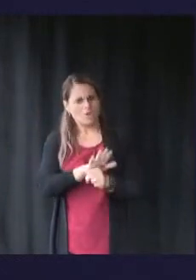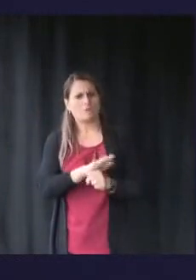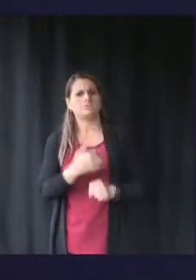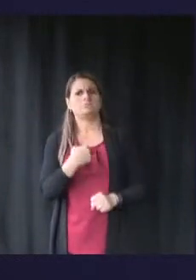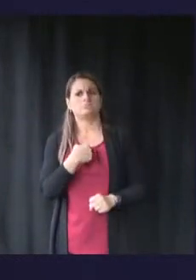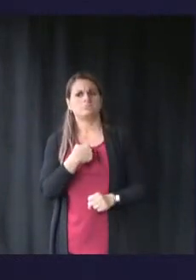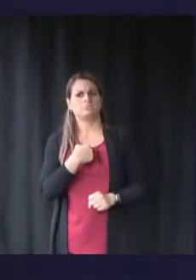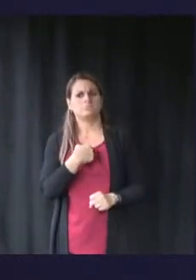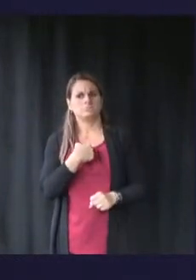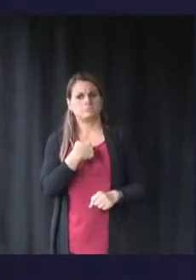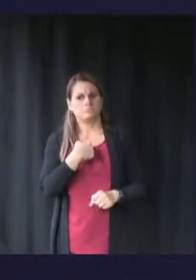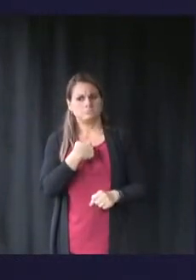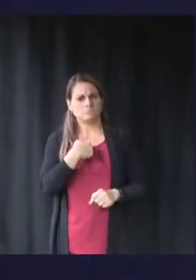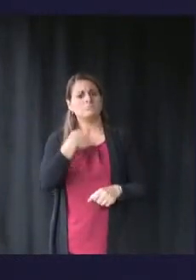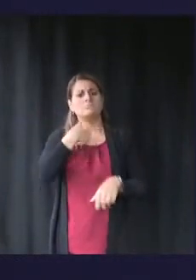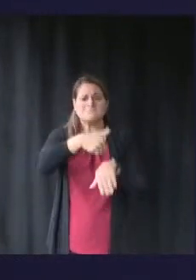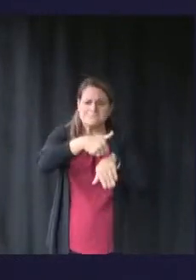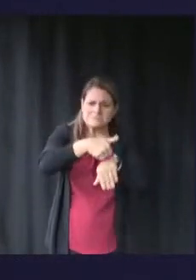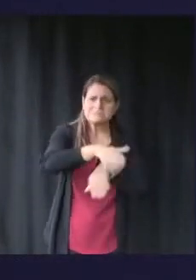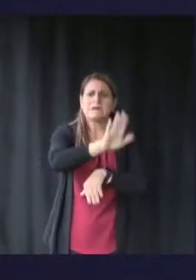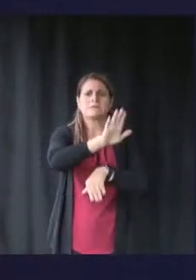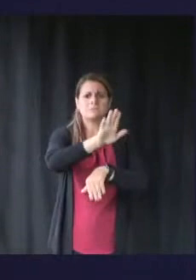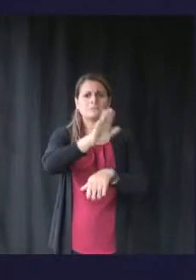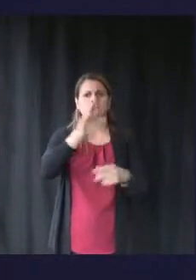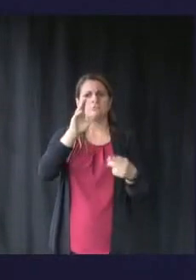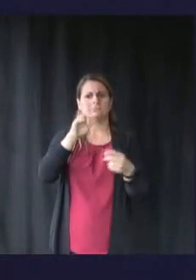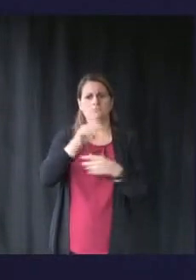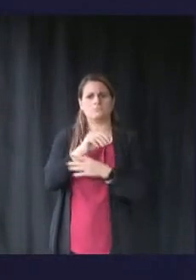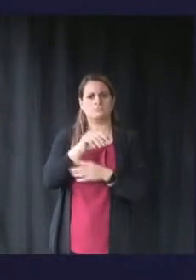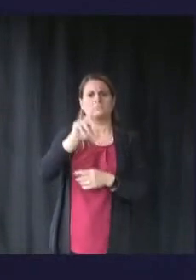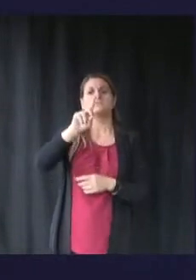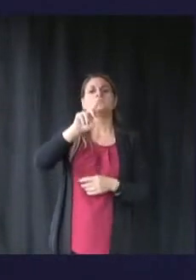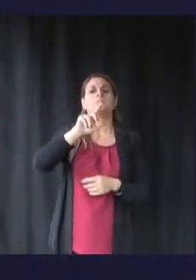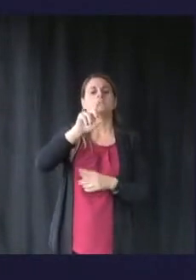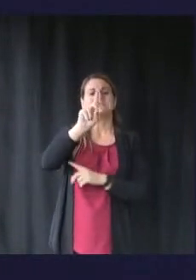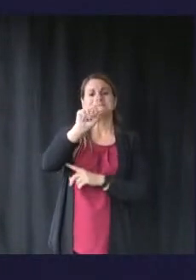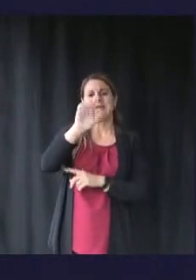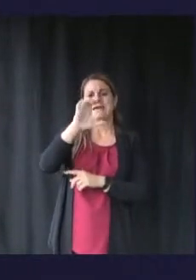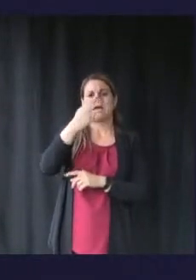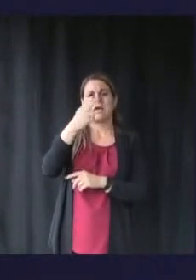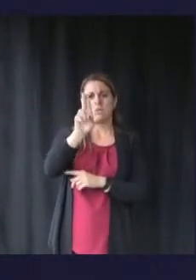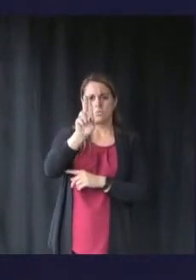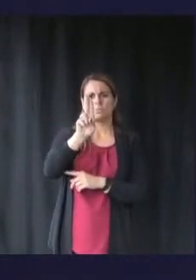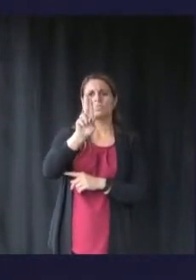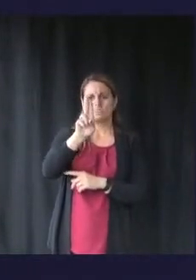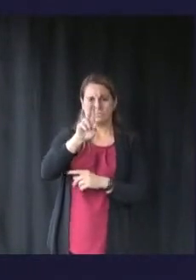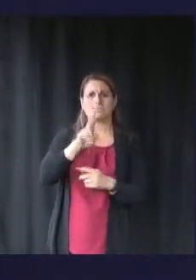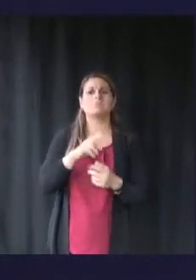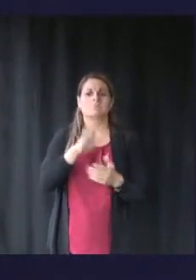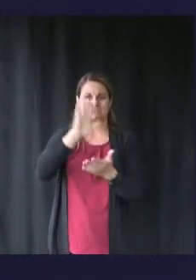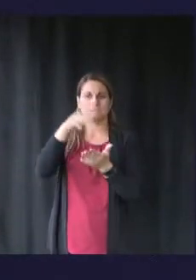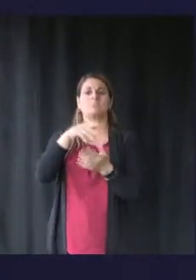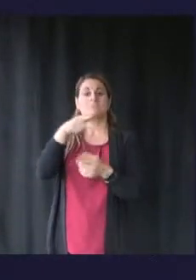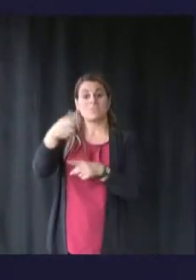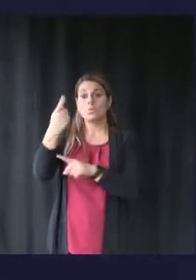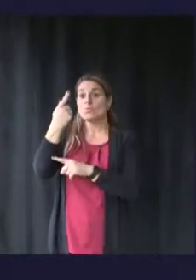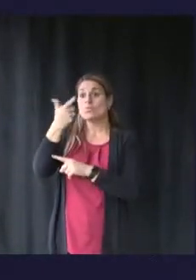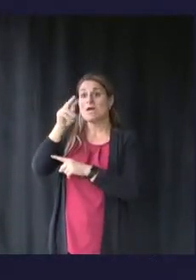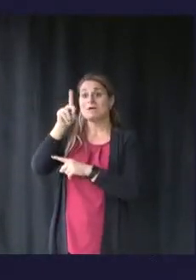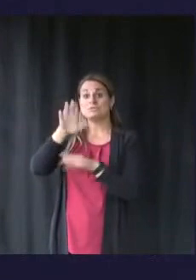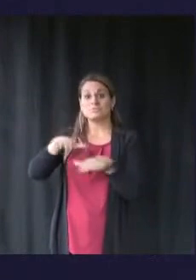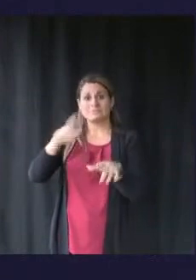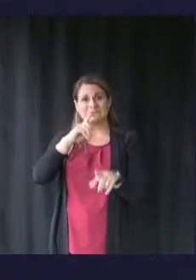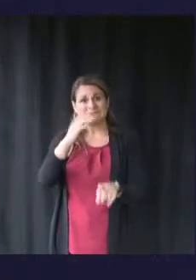aircraft and fly to Dachau, one at a time, at age 15.